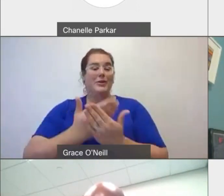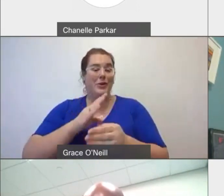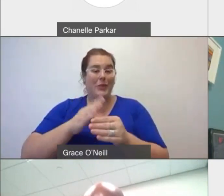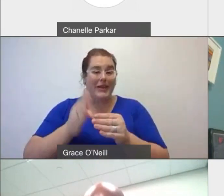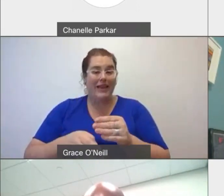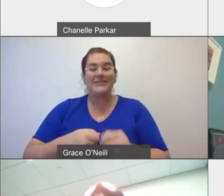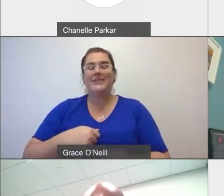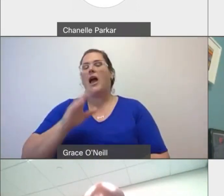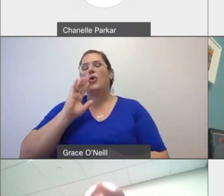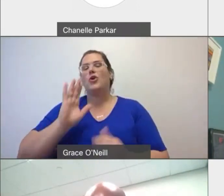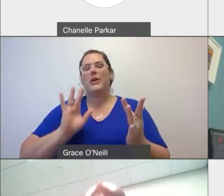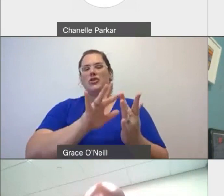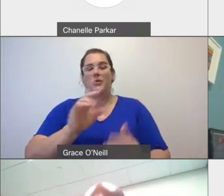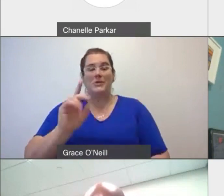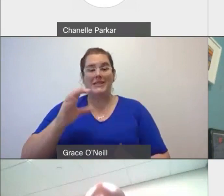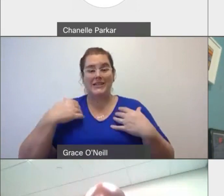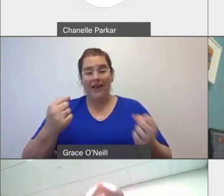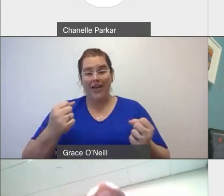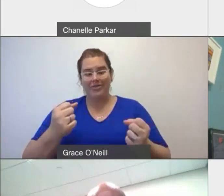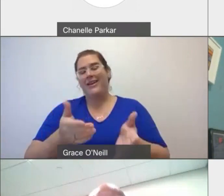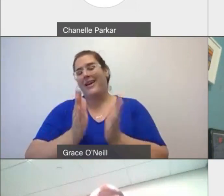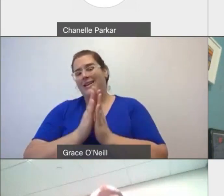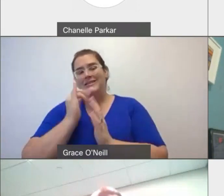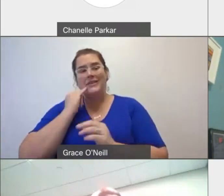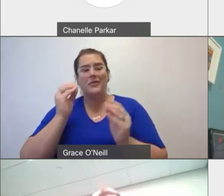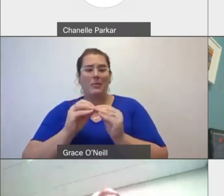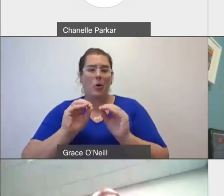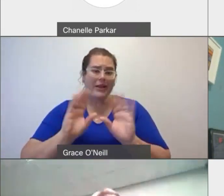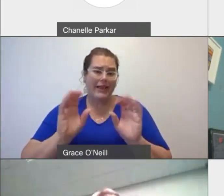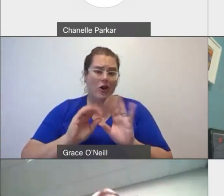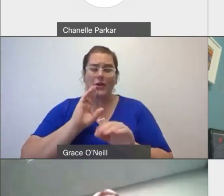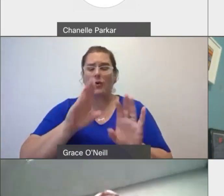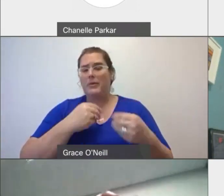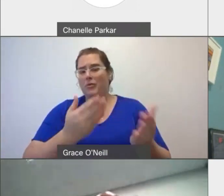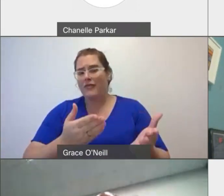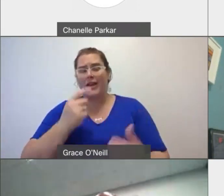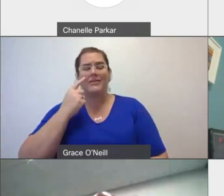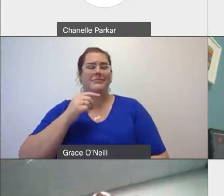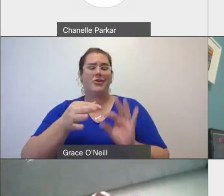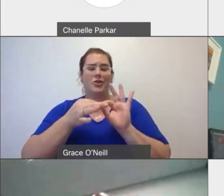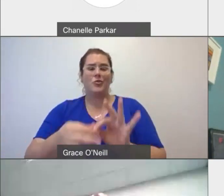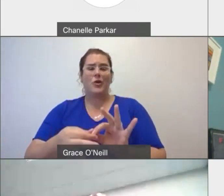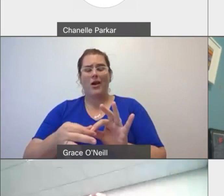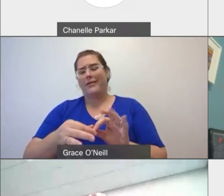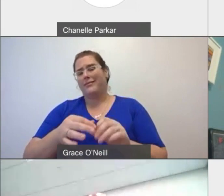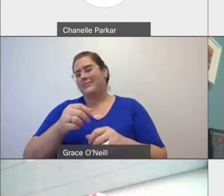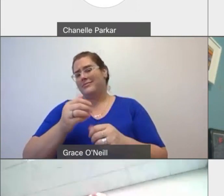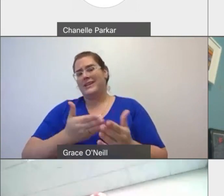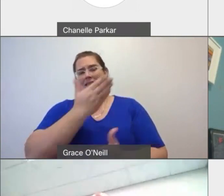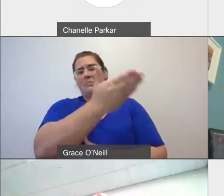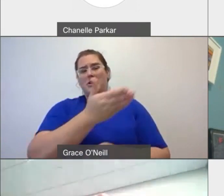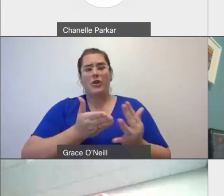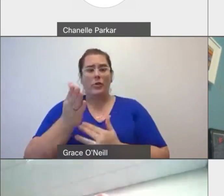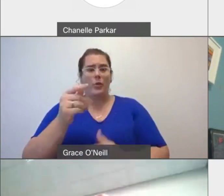if some additional clarity can be provided regarding these questions about submitting things through their portal.